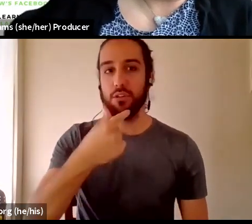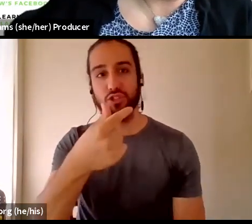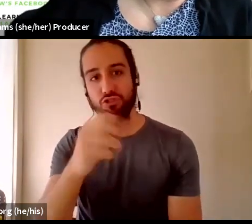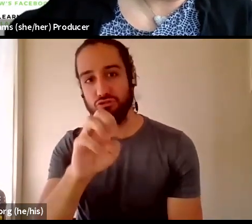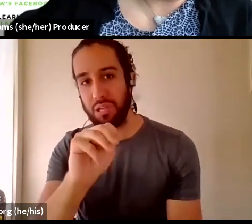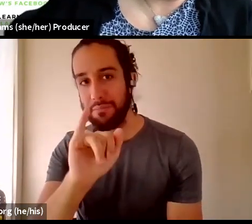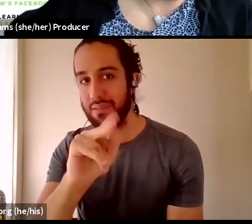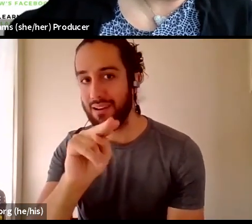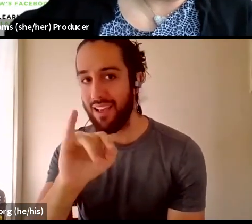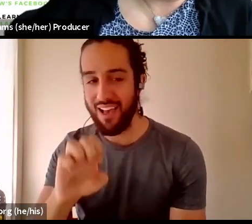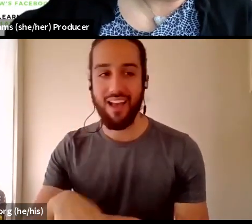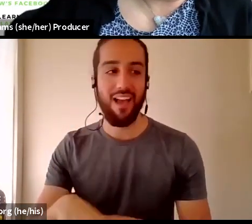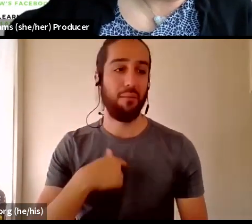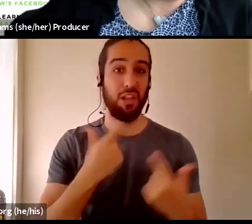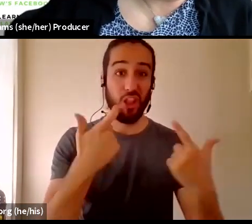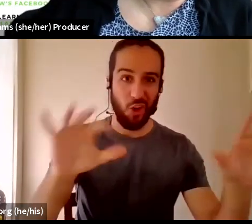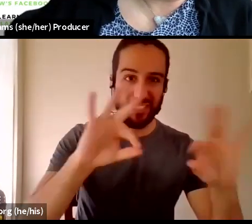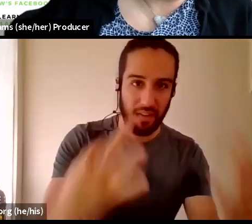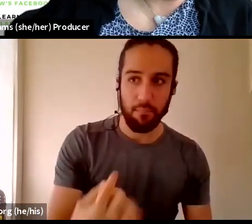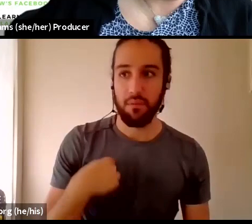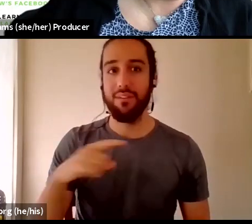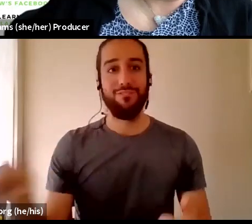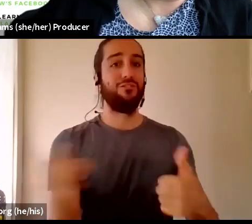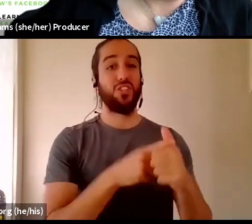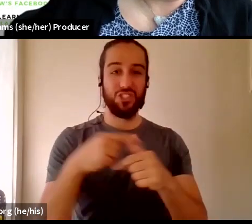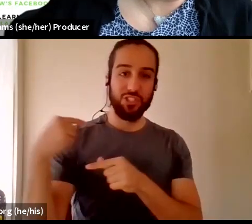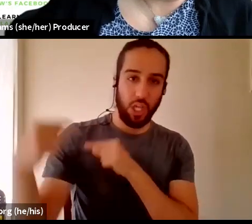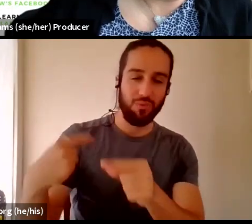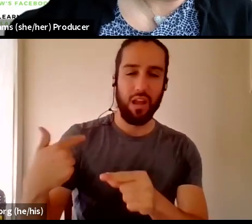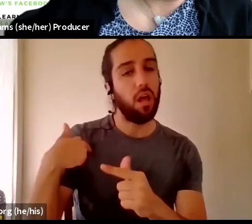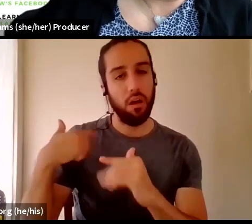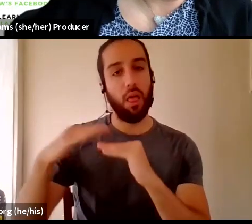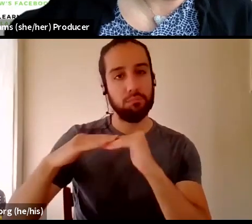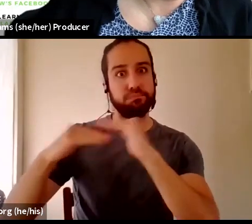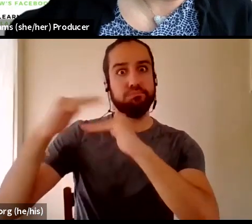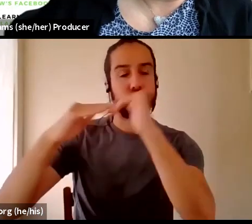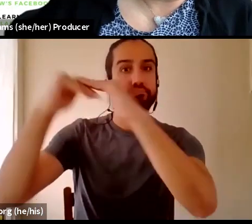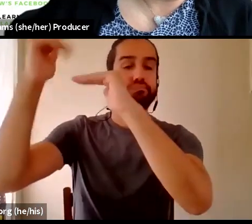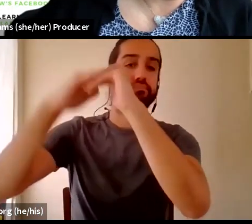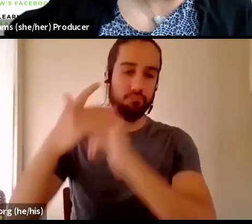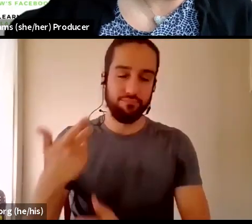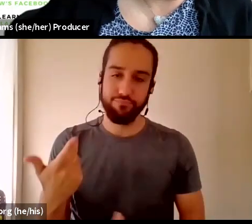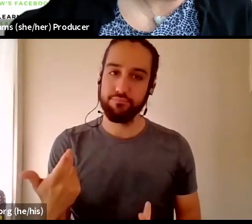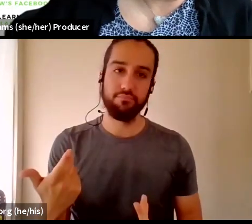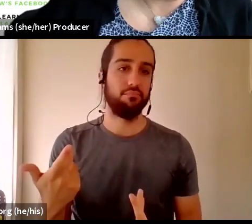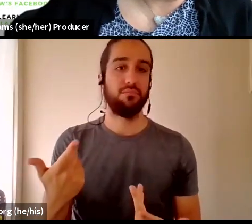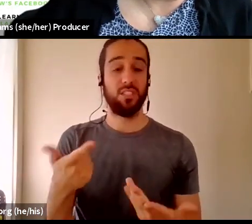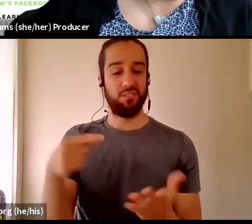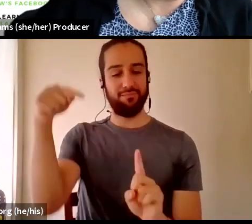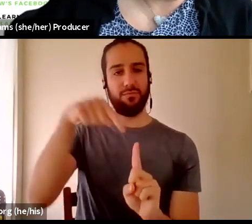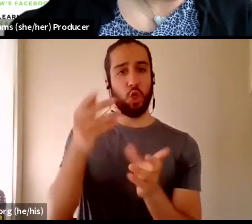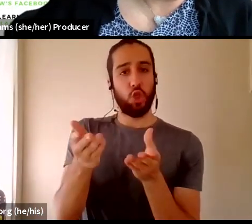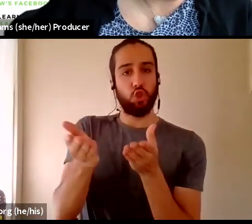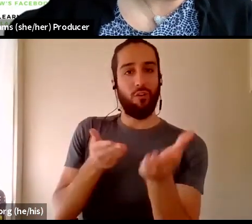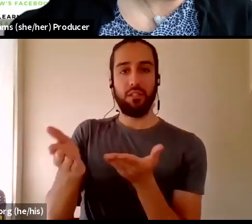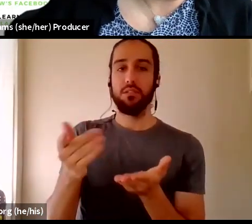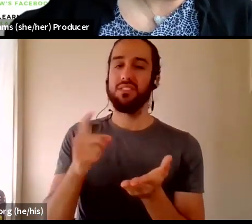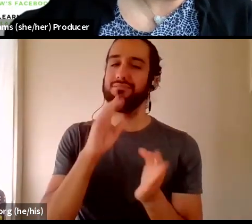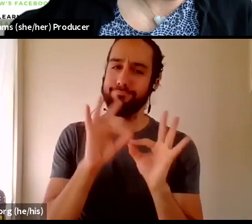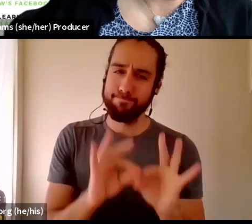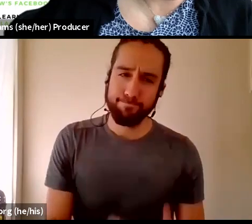large family, being first generation, the list piles up. Service is paramount, and service to the